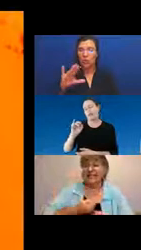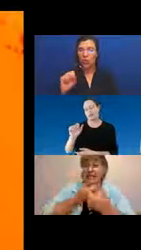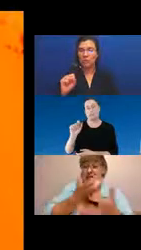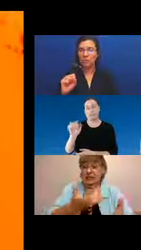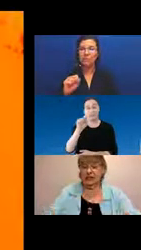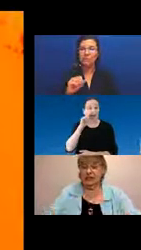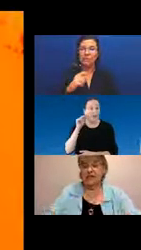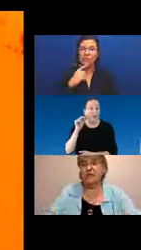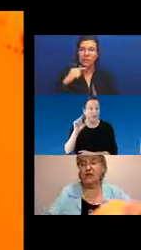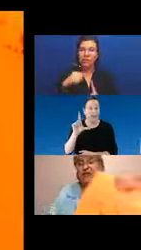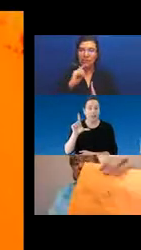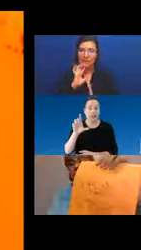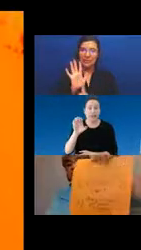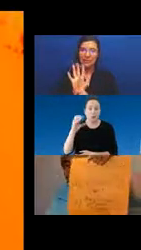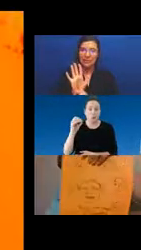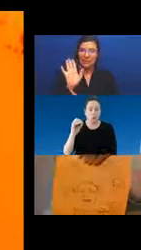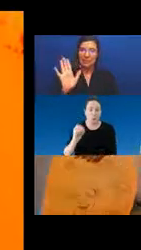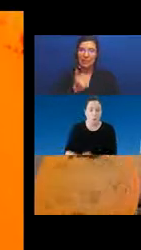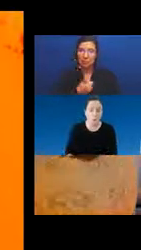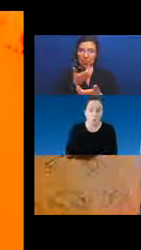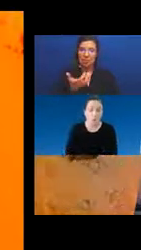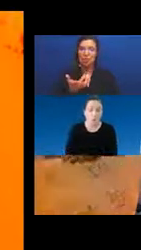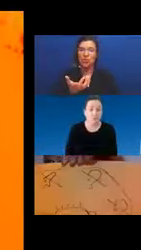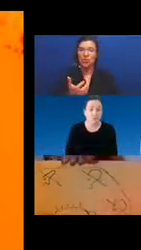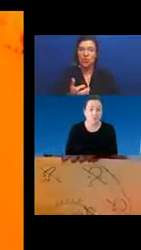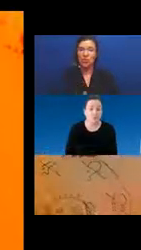his expression.